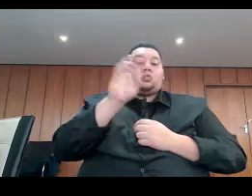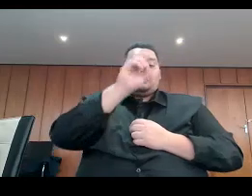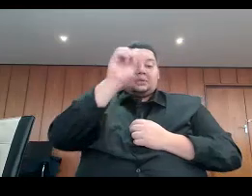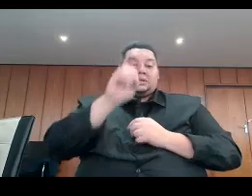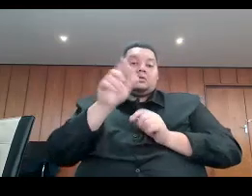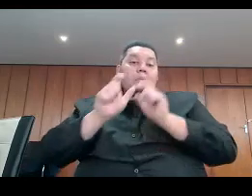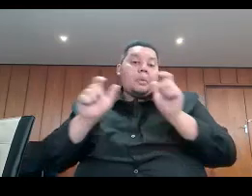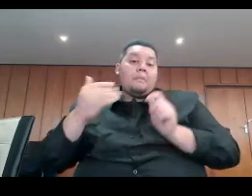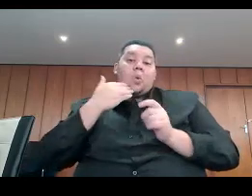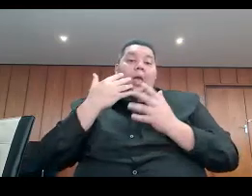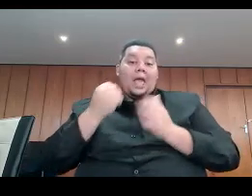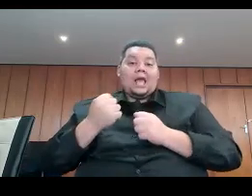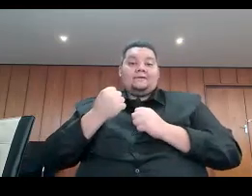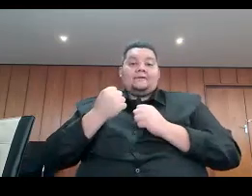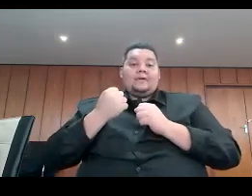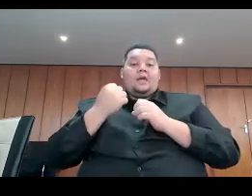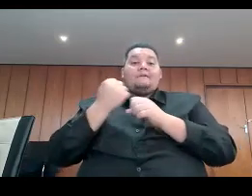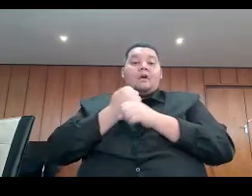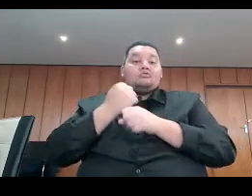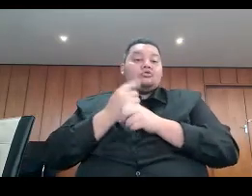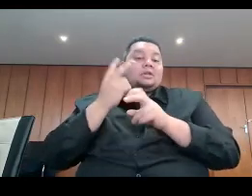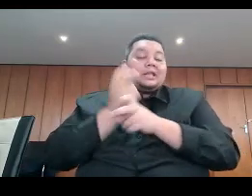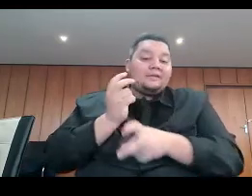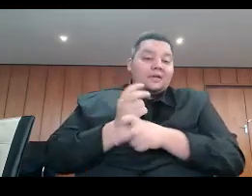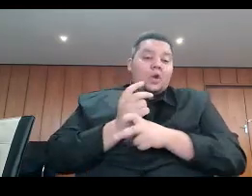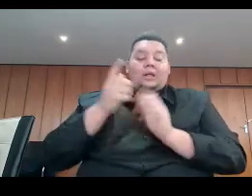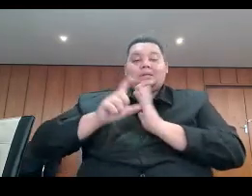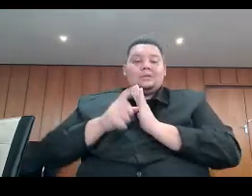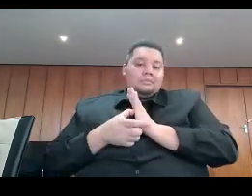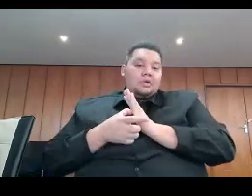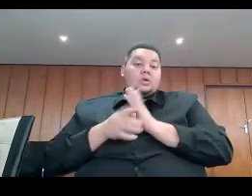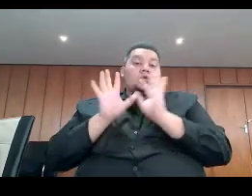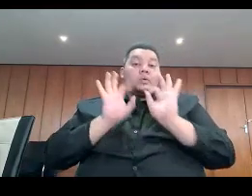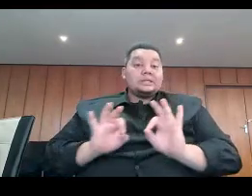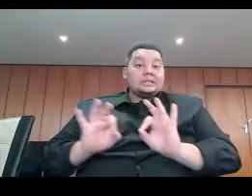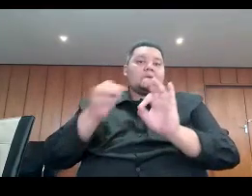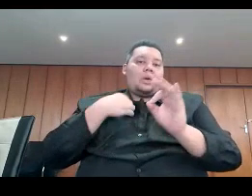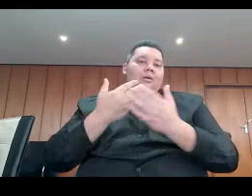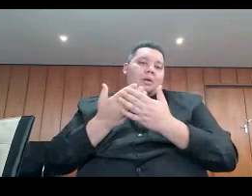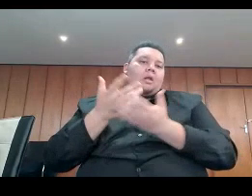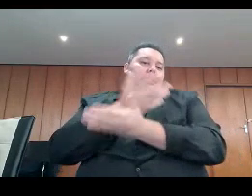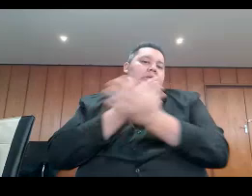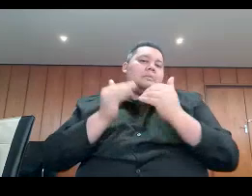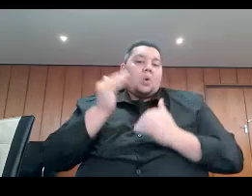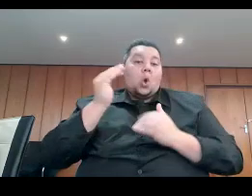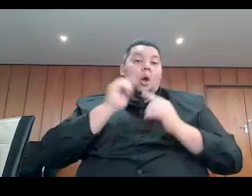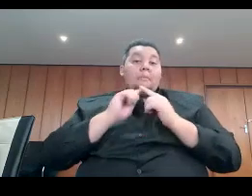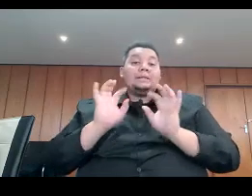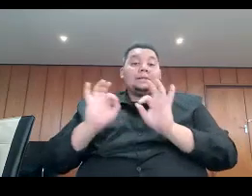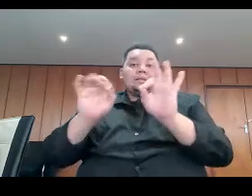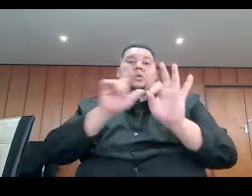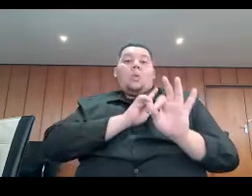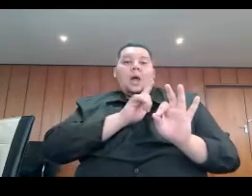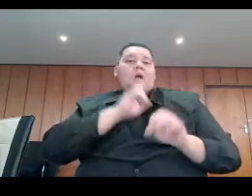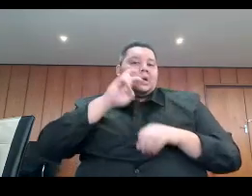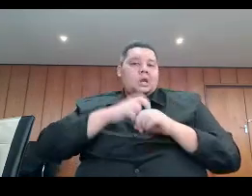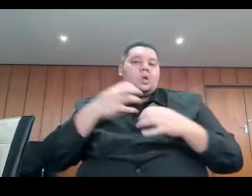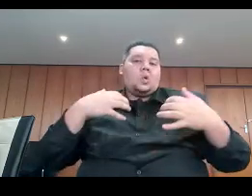22.2% of people with functional disabilities, and that's something we can talk more about. But here's why we should be very